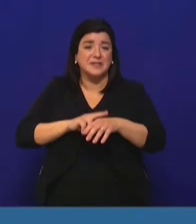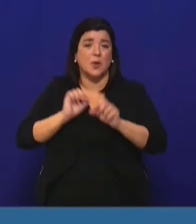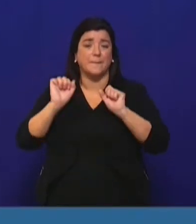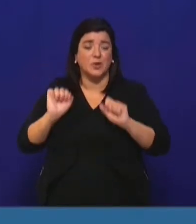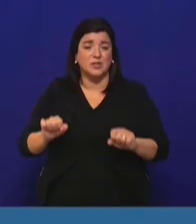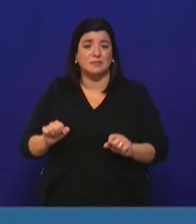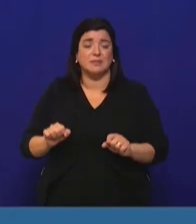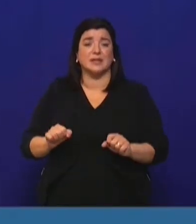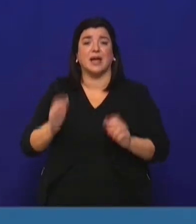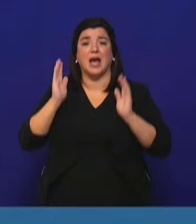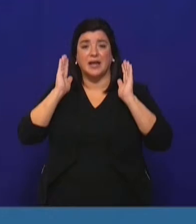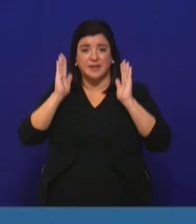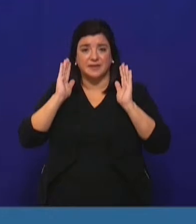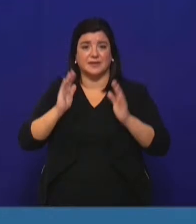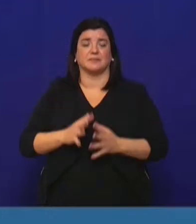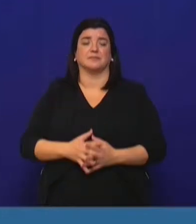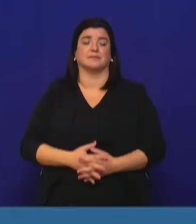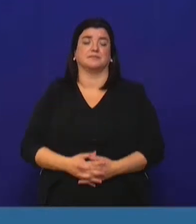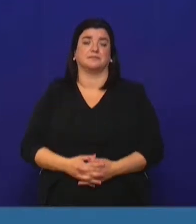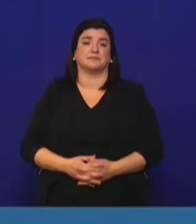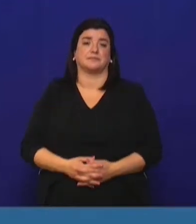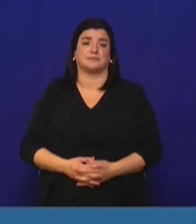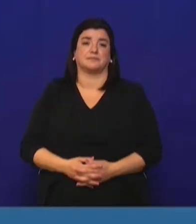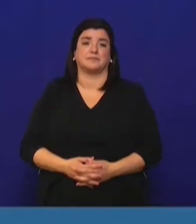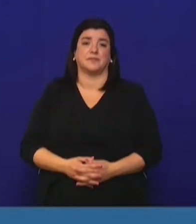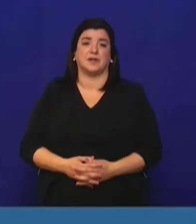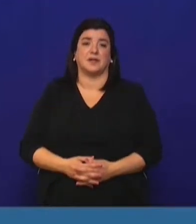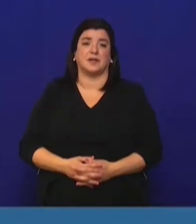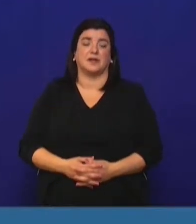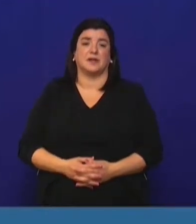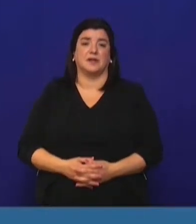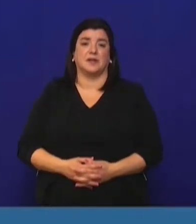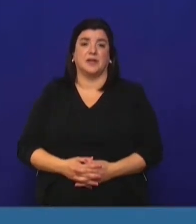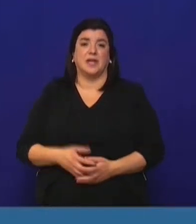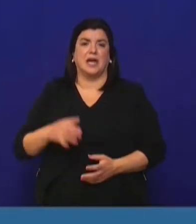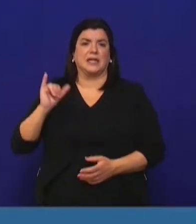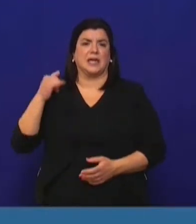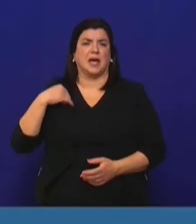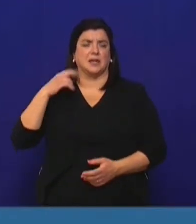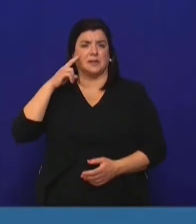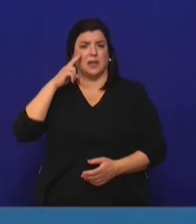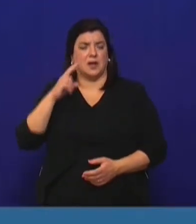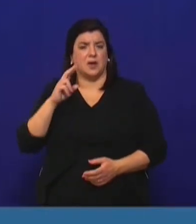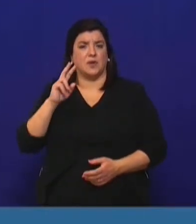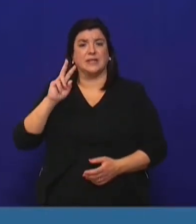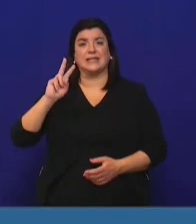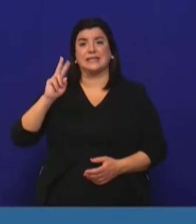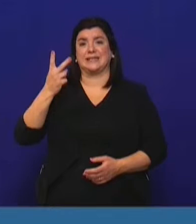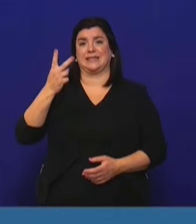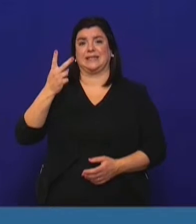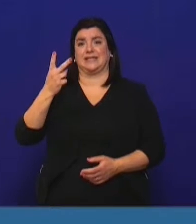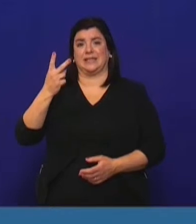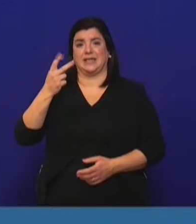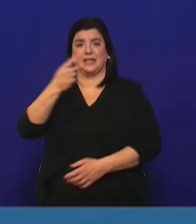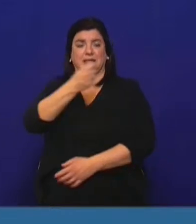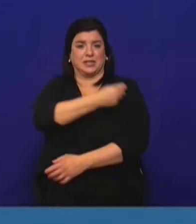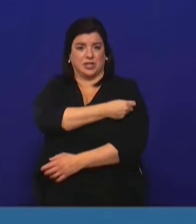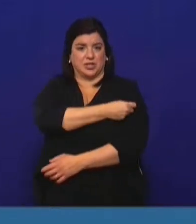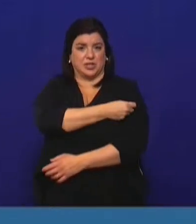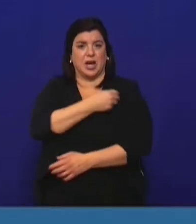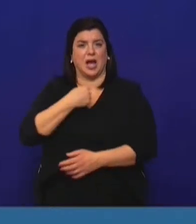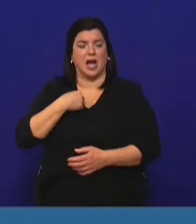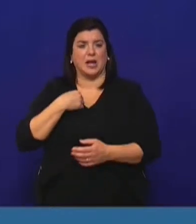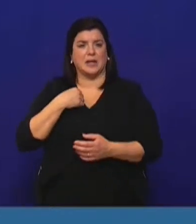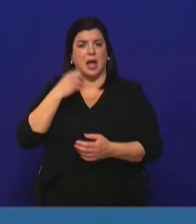nipproteġu l-edukazzjoni. Jekk nħarsu lejn is-second dose, bħalma qegħdin taraw, aħna qegħdin niġbru l-istatistika, ħa